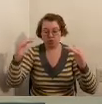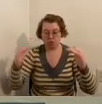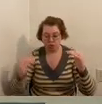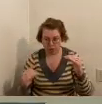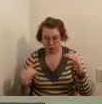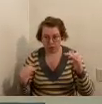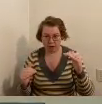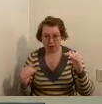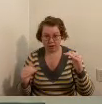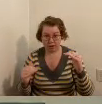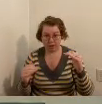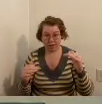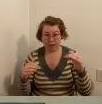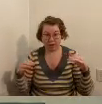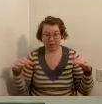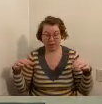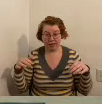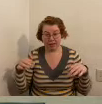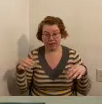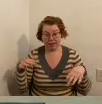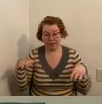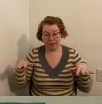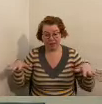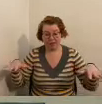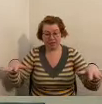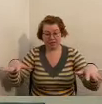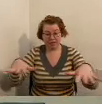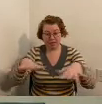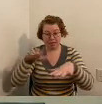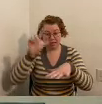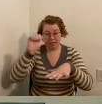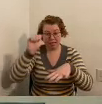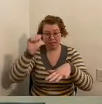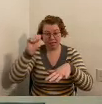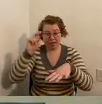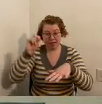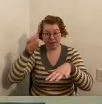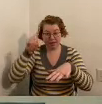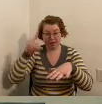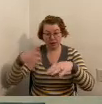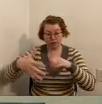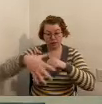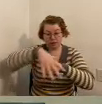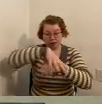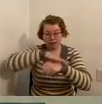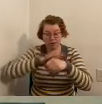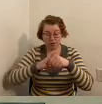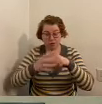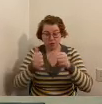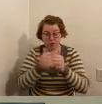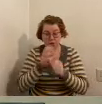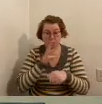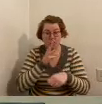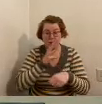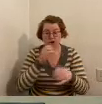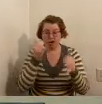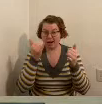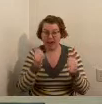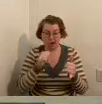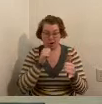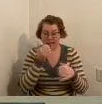So the land that was once covered by oceans was now